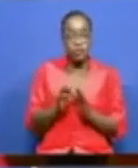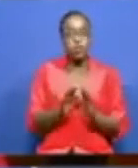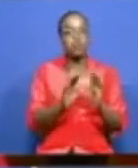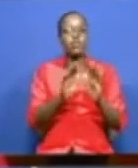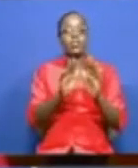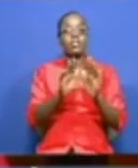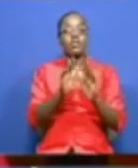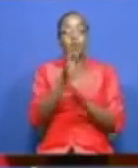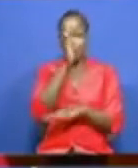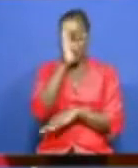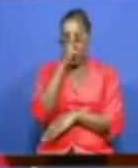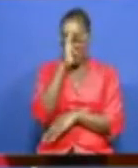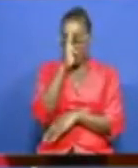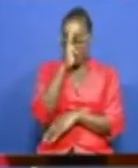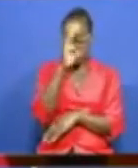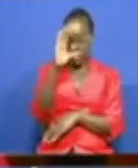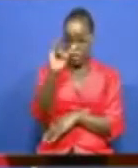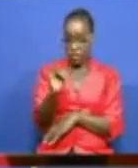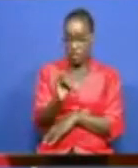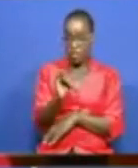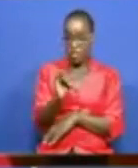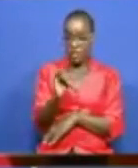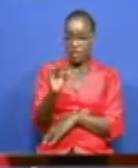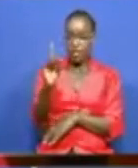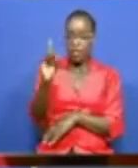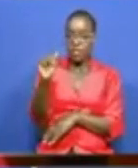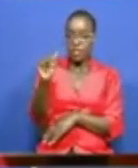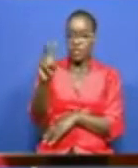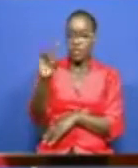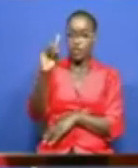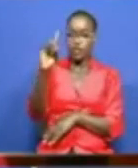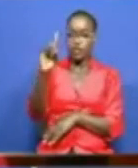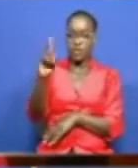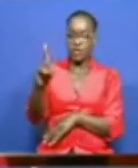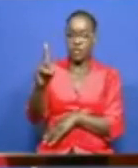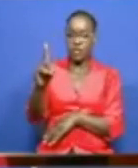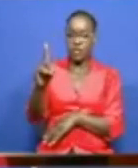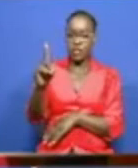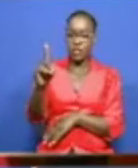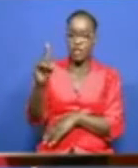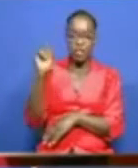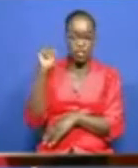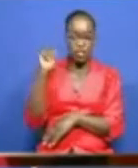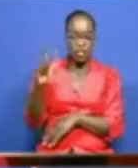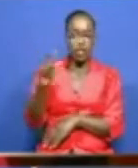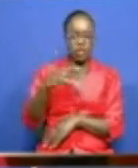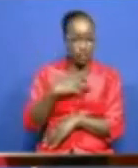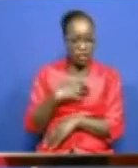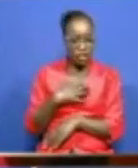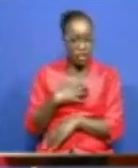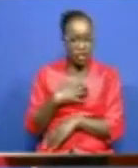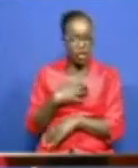doubt, the Chief Justice David Kenani Maraga shall be deemed to retire